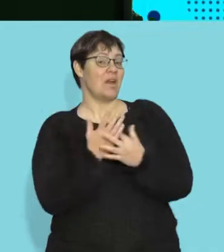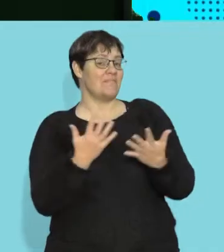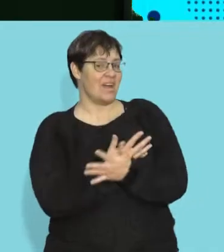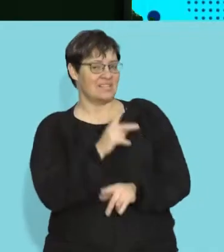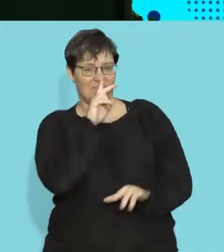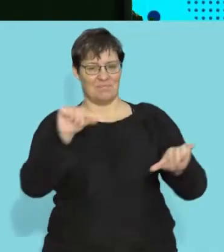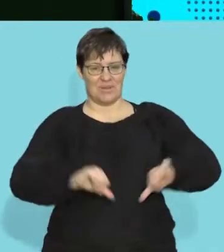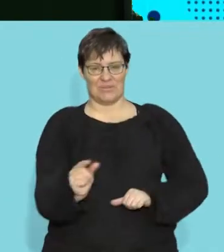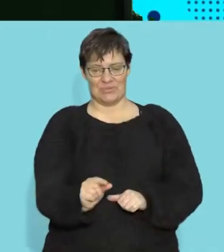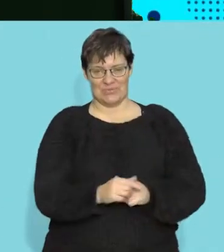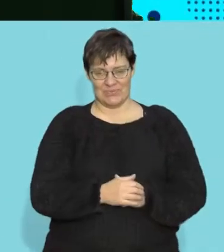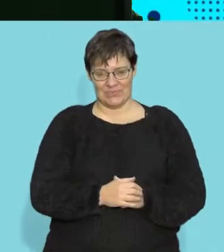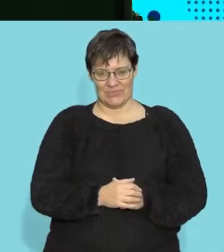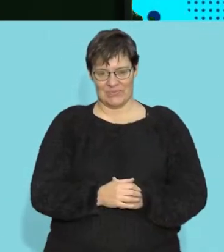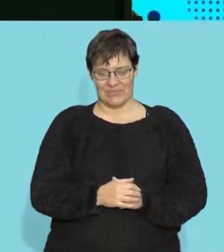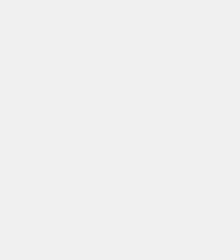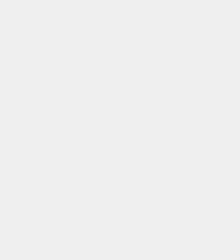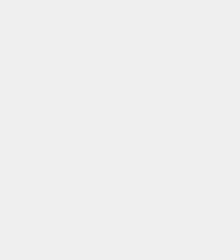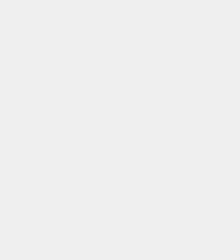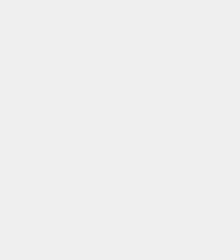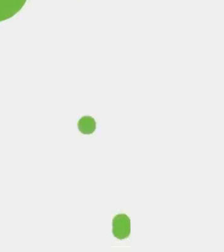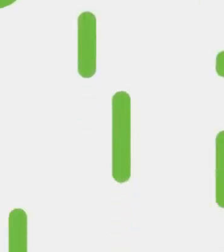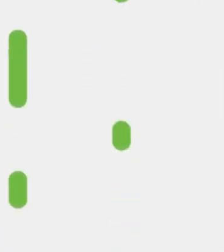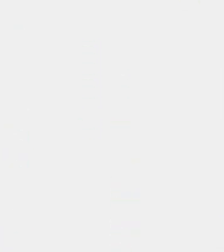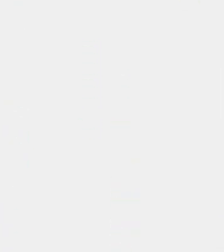take a quick break, and we'll be right back.